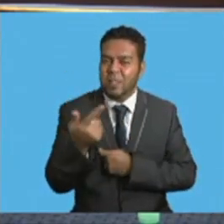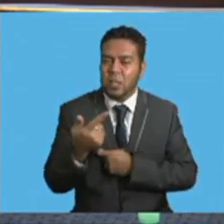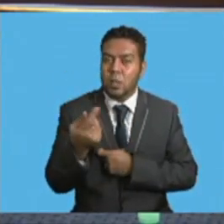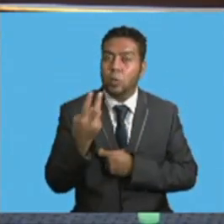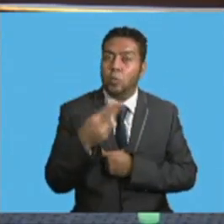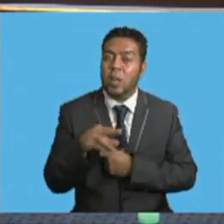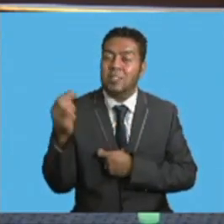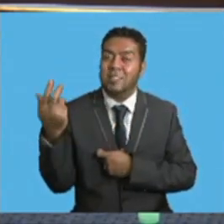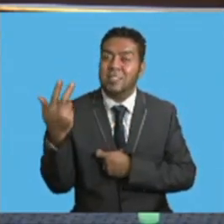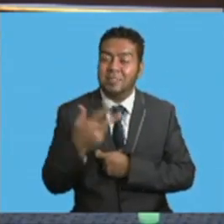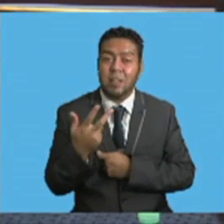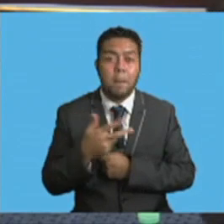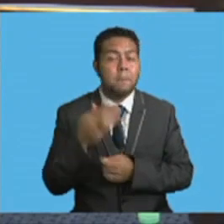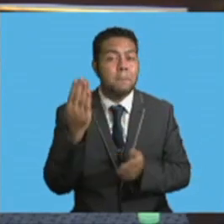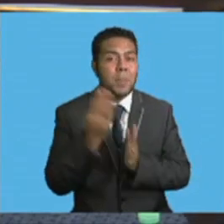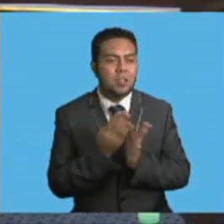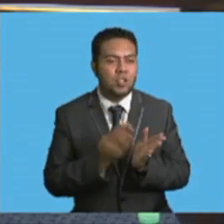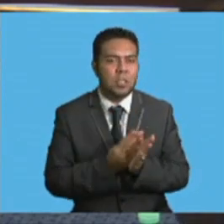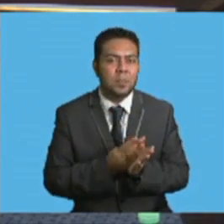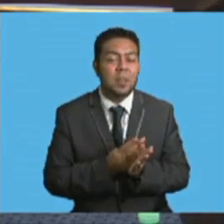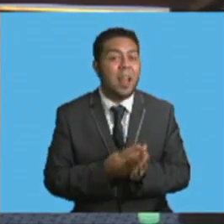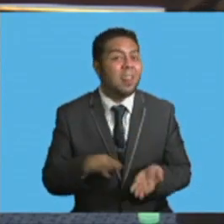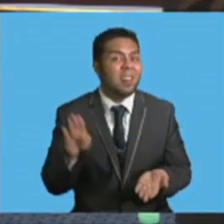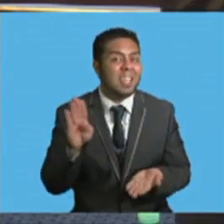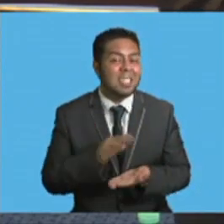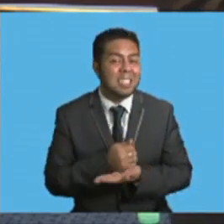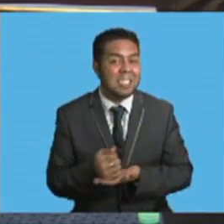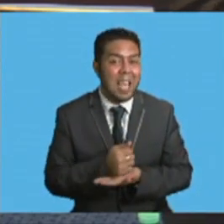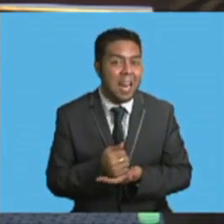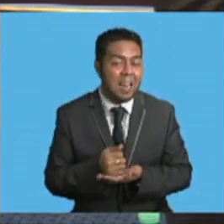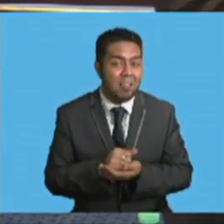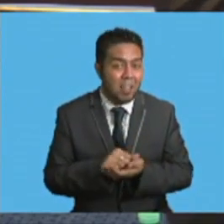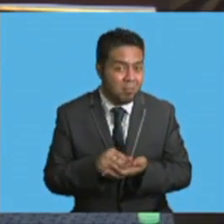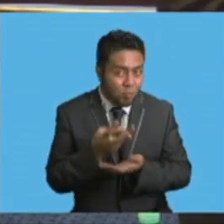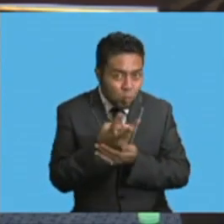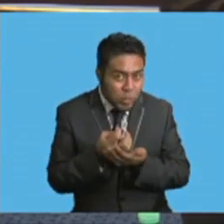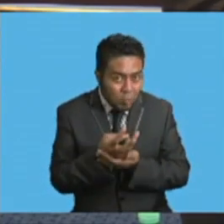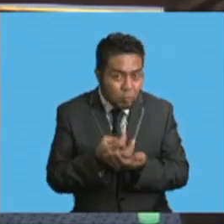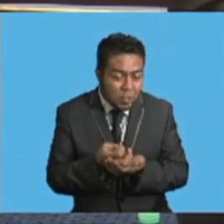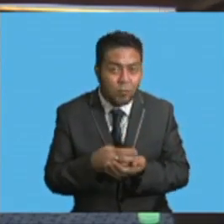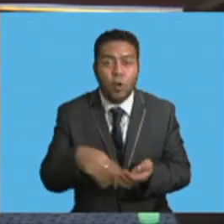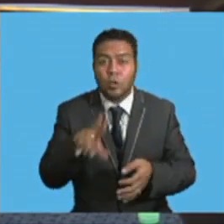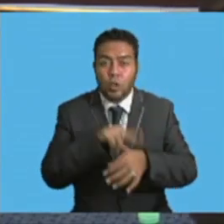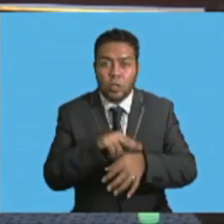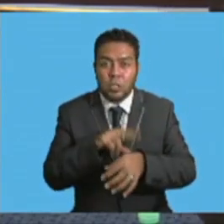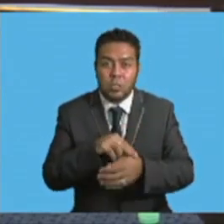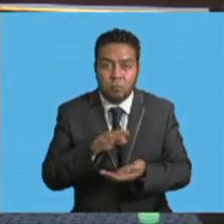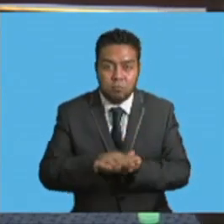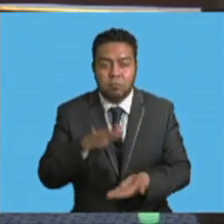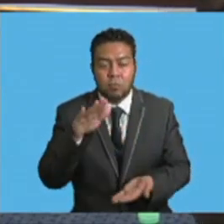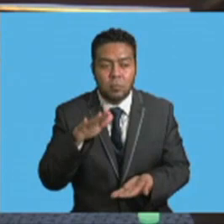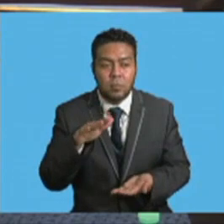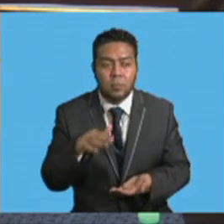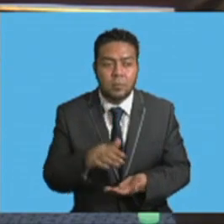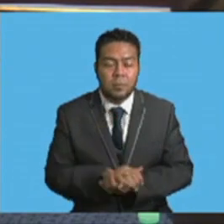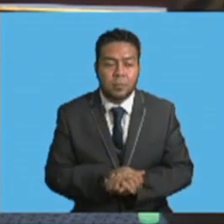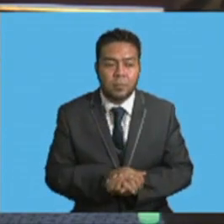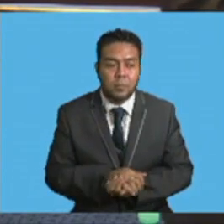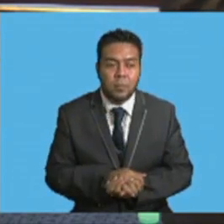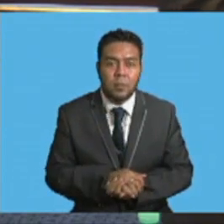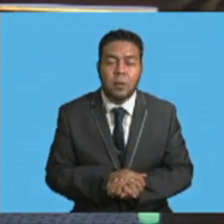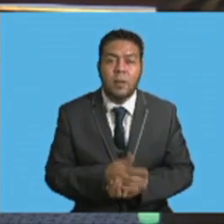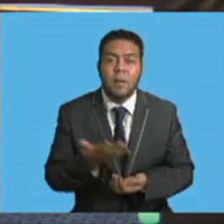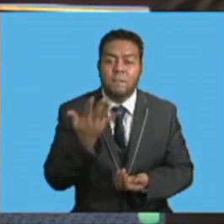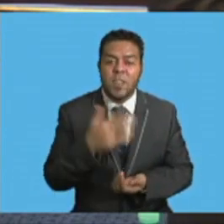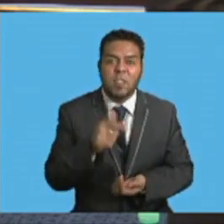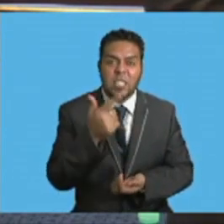2017-2018 budget announcement. The salaries increased, doctor salary from 57% to 84%, and was weighted